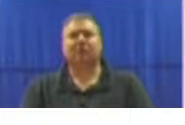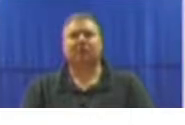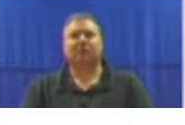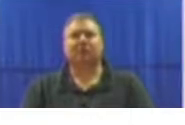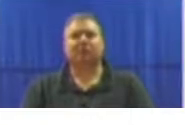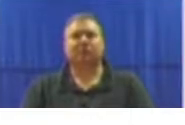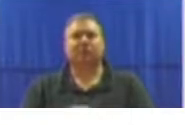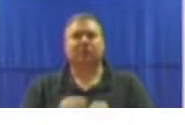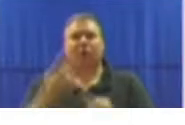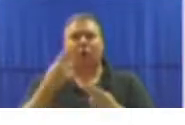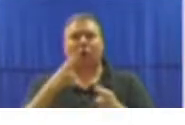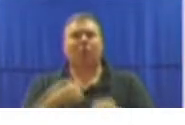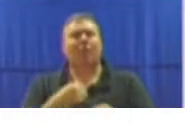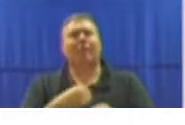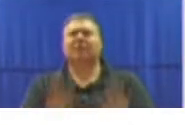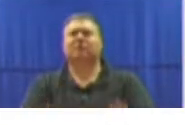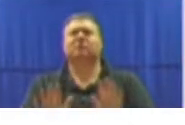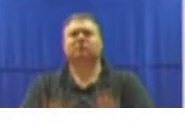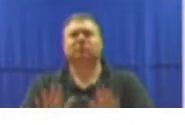Honorable members.